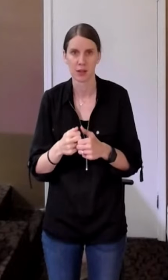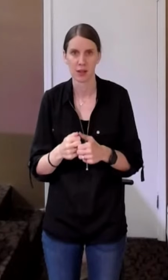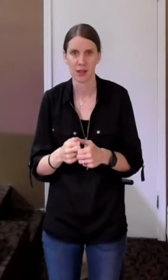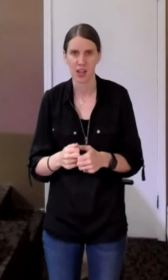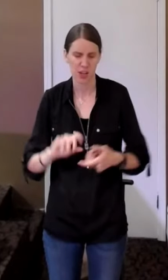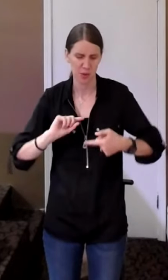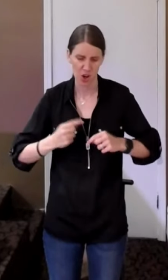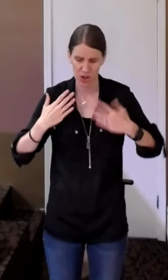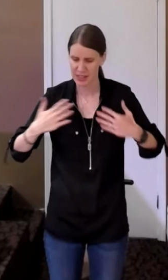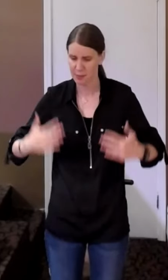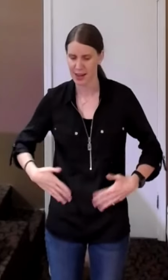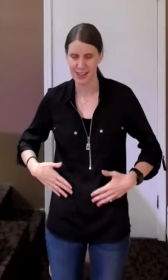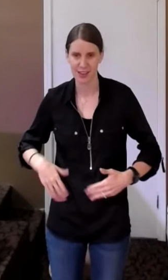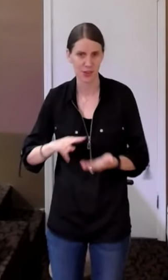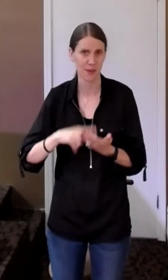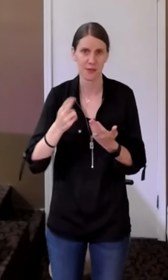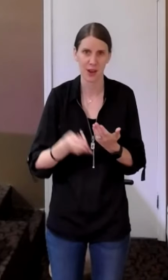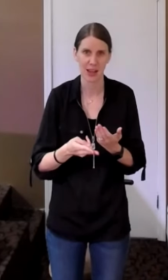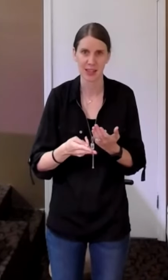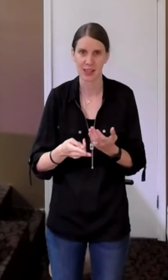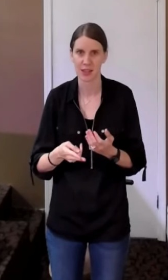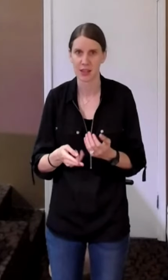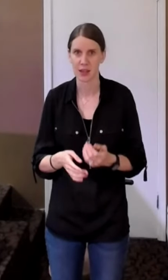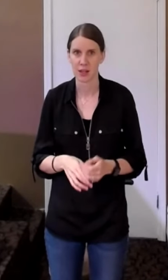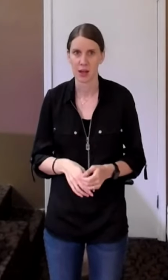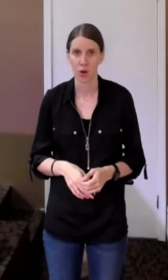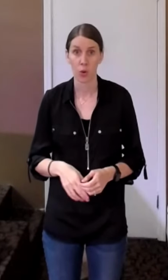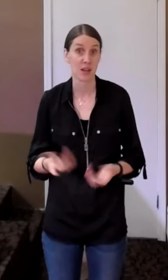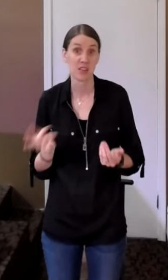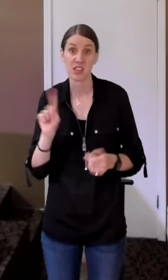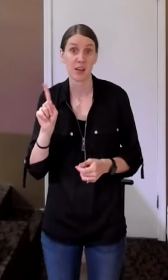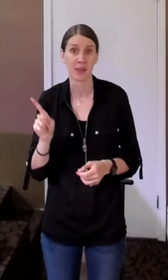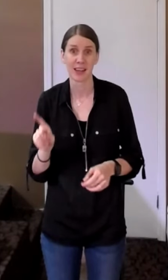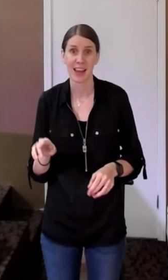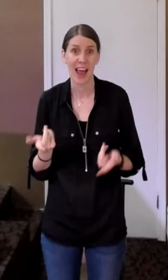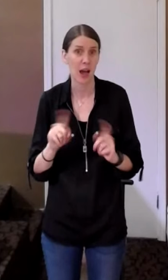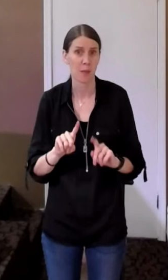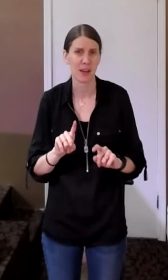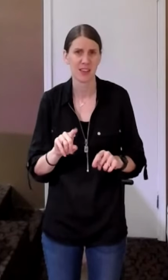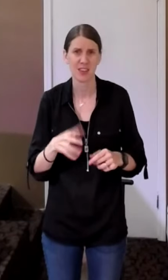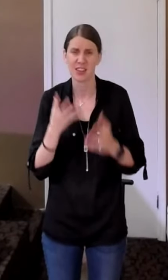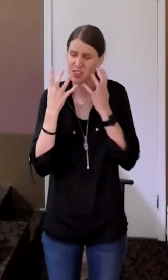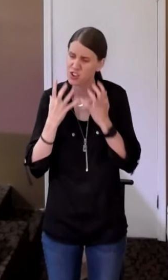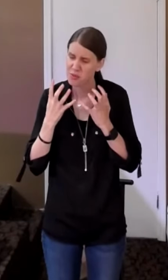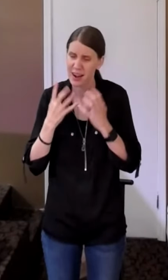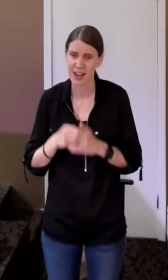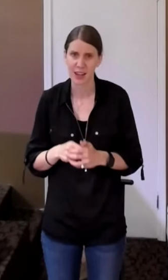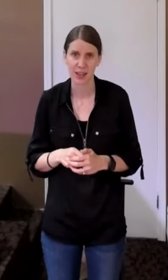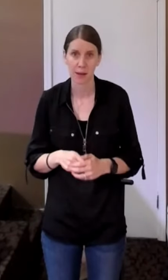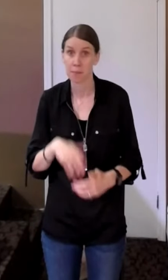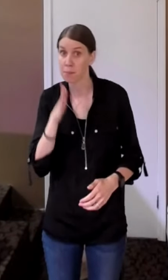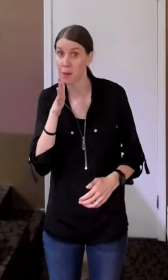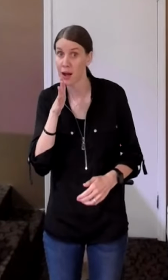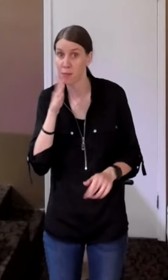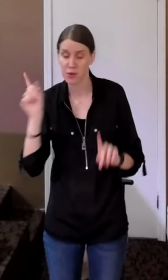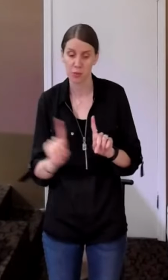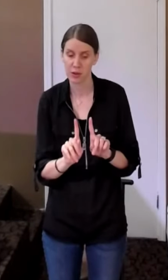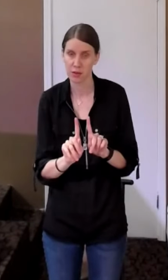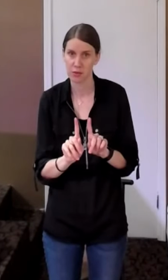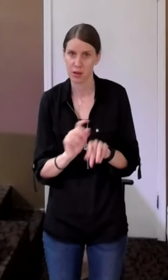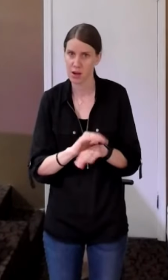and bruises, or when, you know, you're crushed by something in your life emotionally, you run to mom, and she's the one that gives